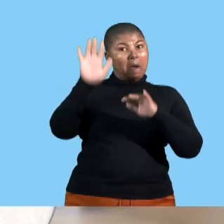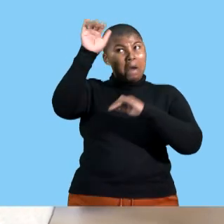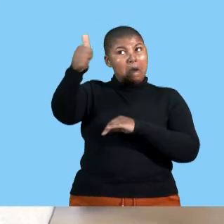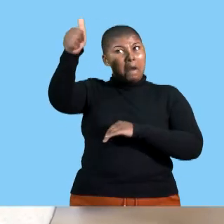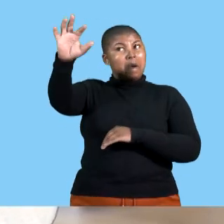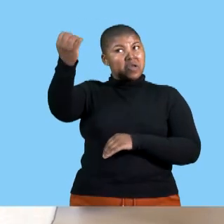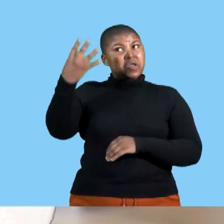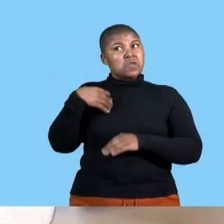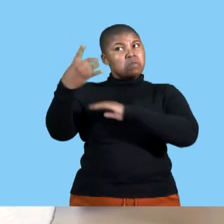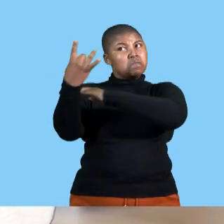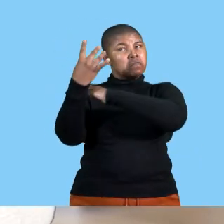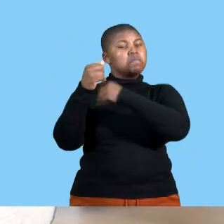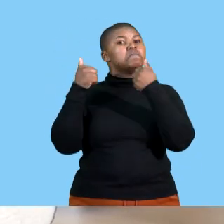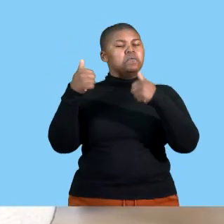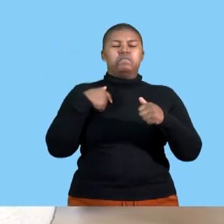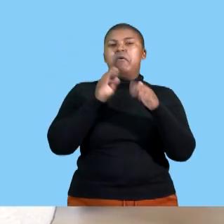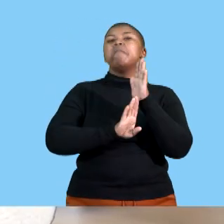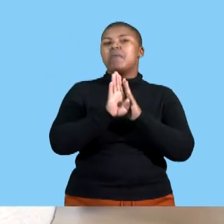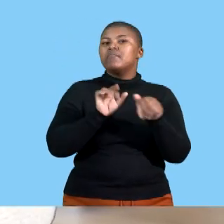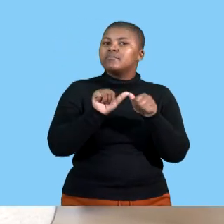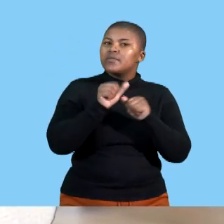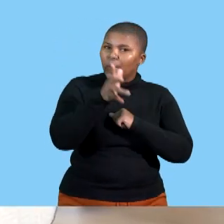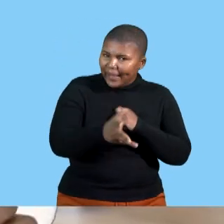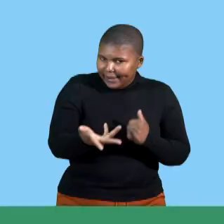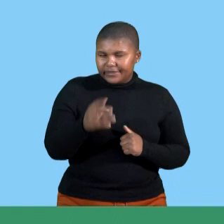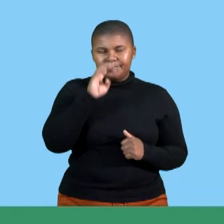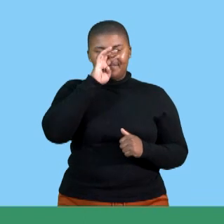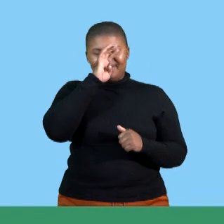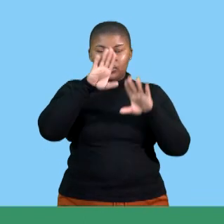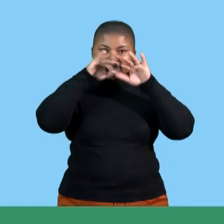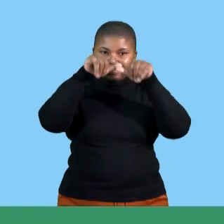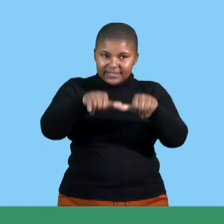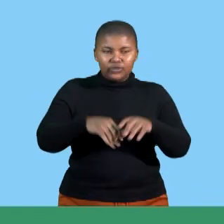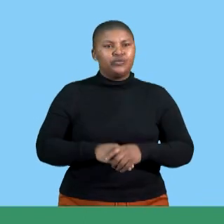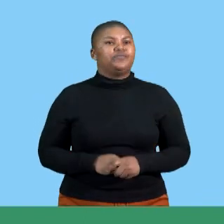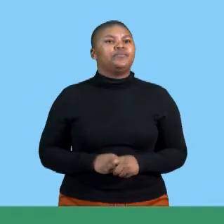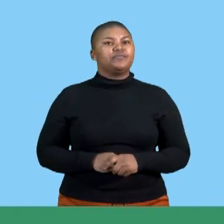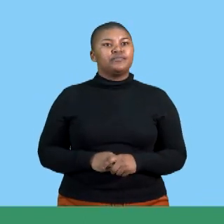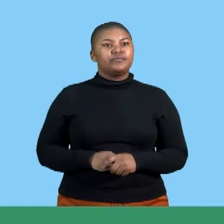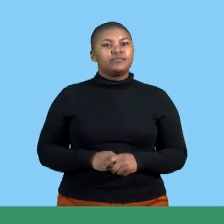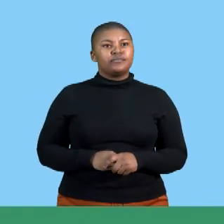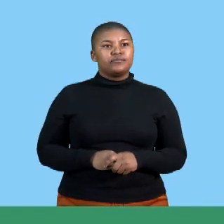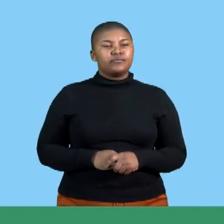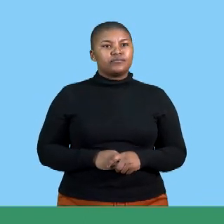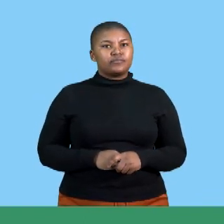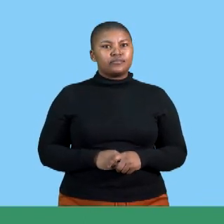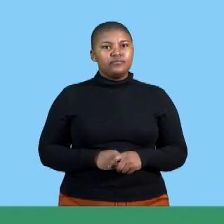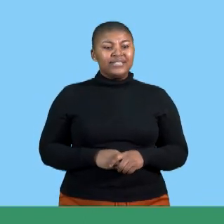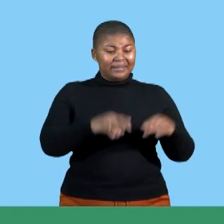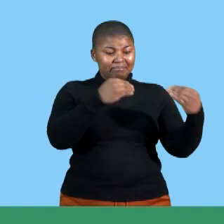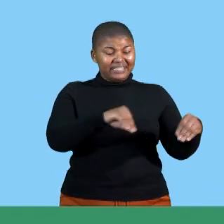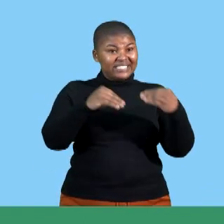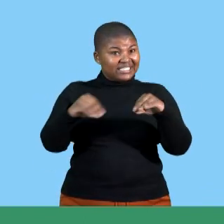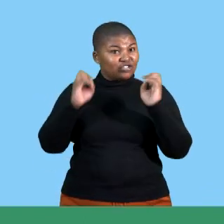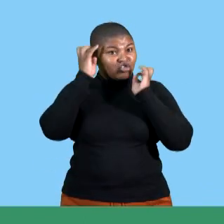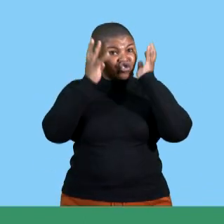them feedback on their performance. Very, very important. Right, to continue. The other way in which a business can